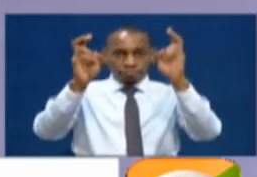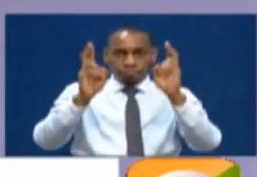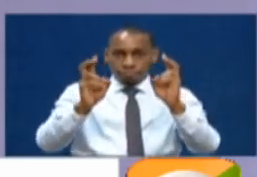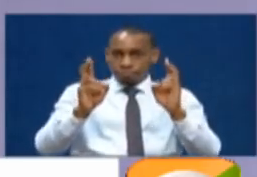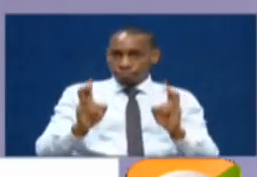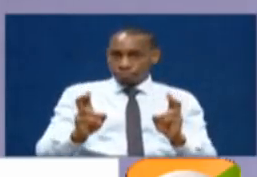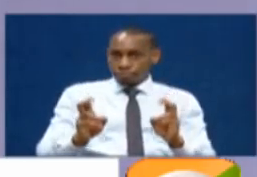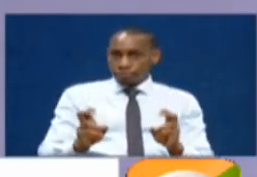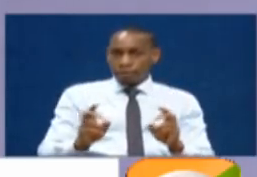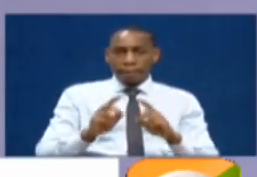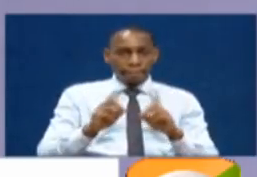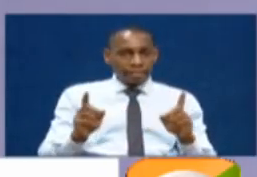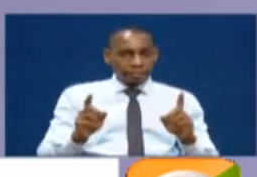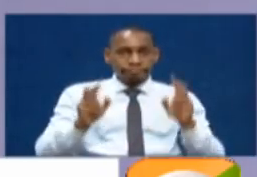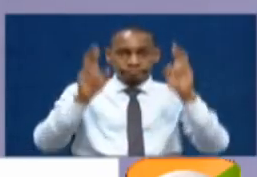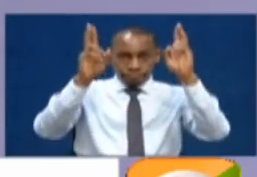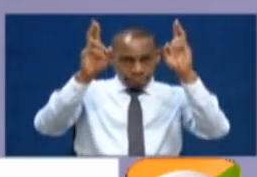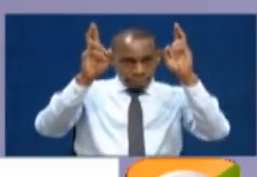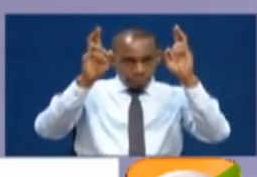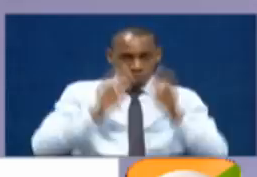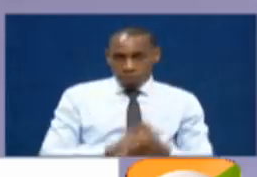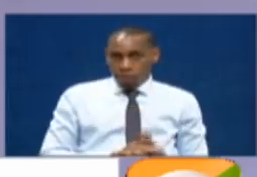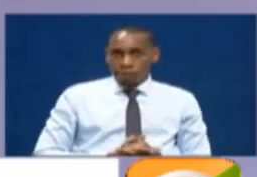I would put the issue of